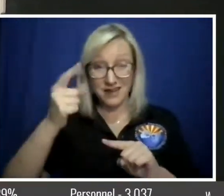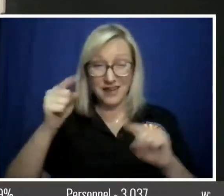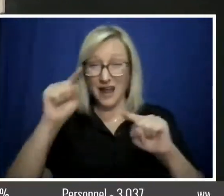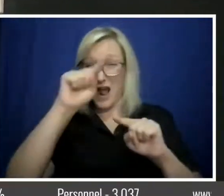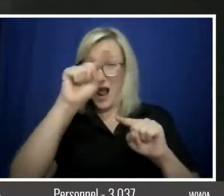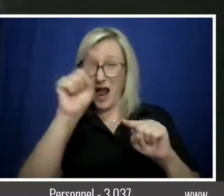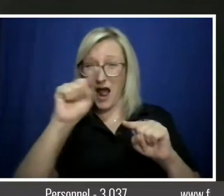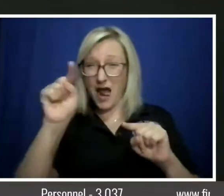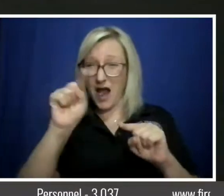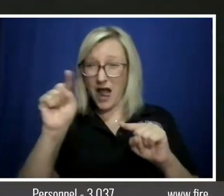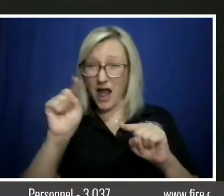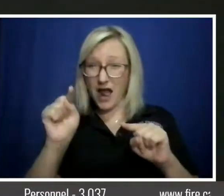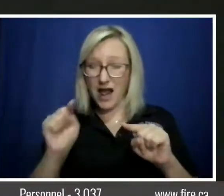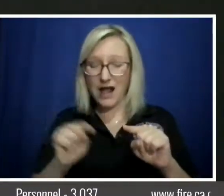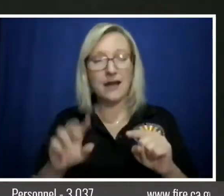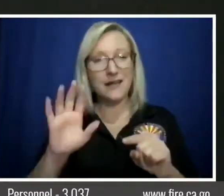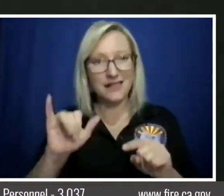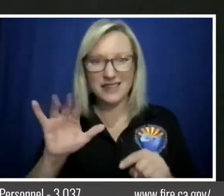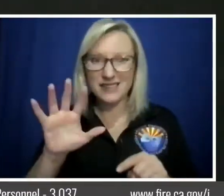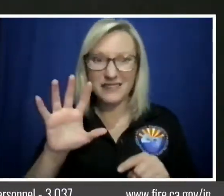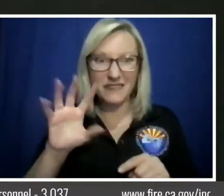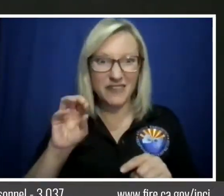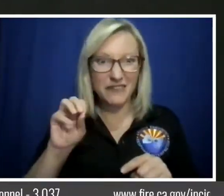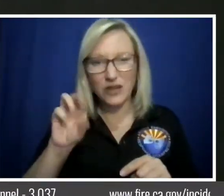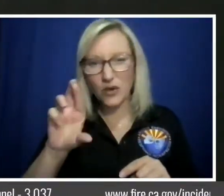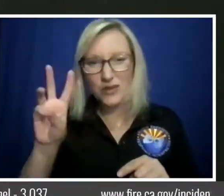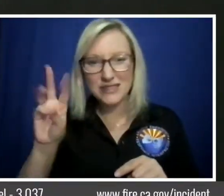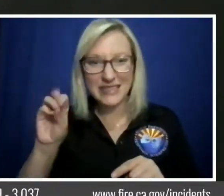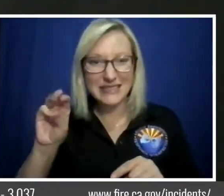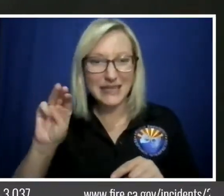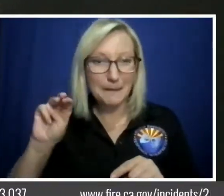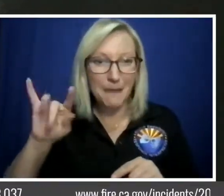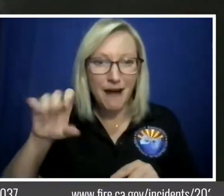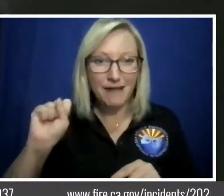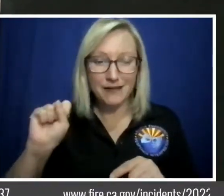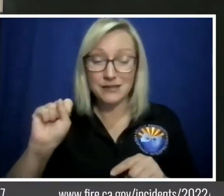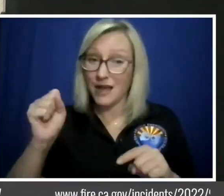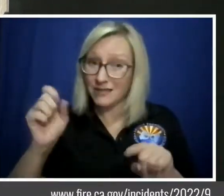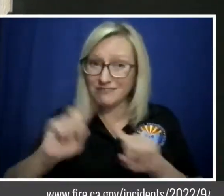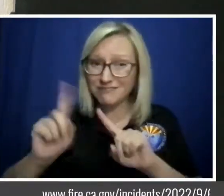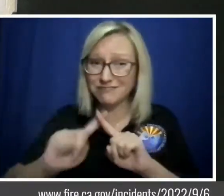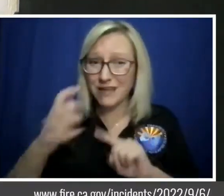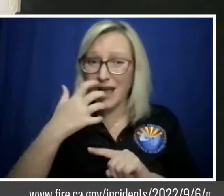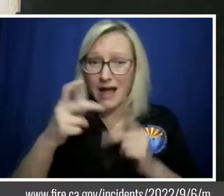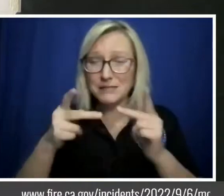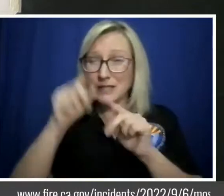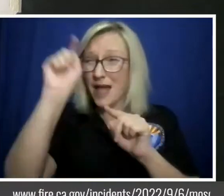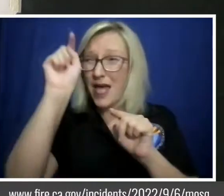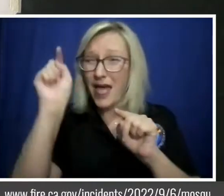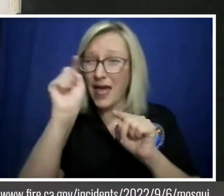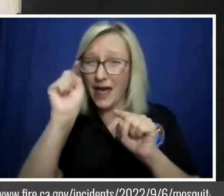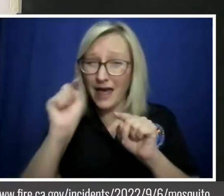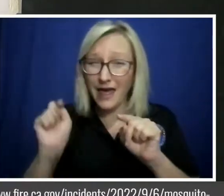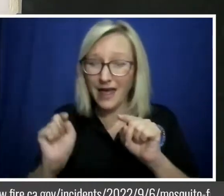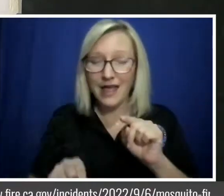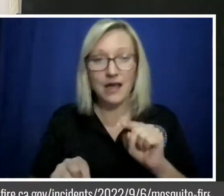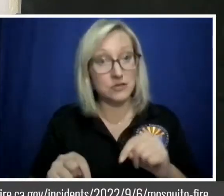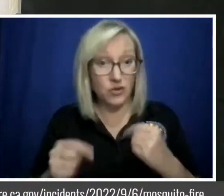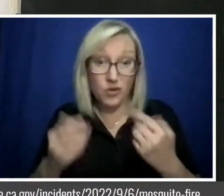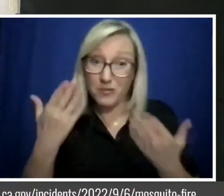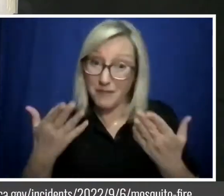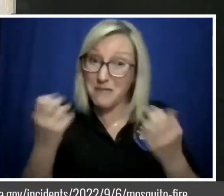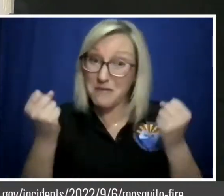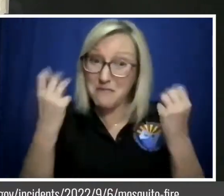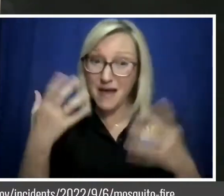60 miles of line and hot spots along that of varying size. So quite a few hot spots could be out there right